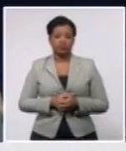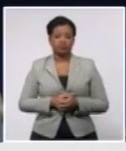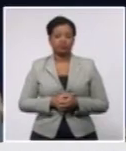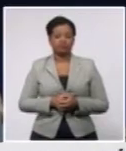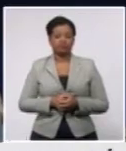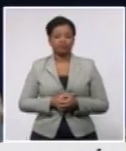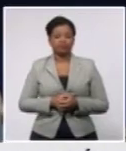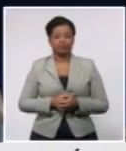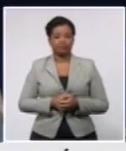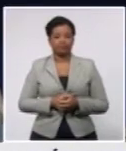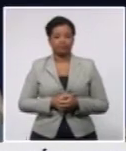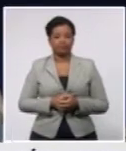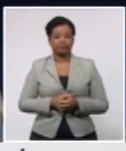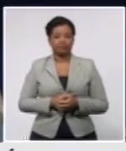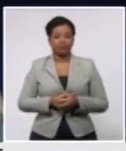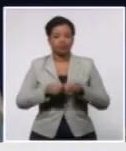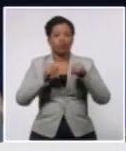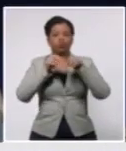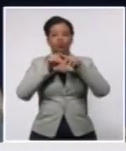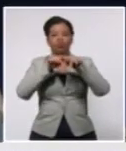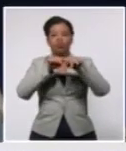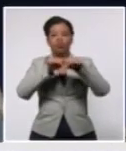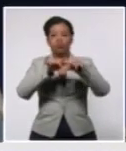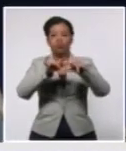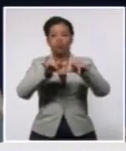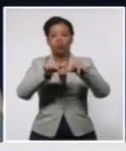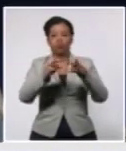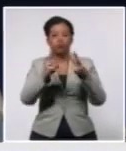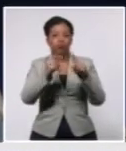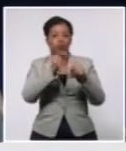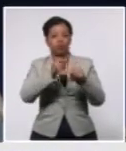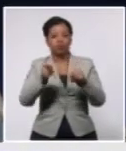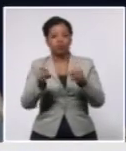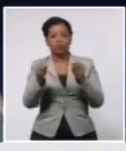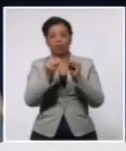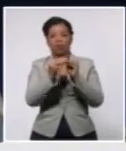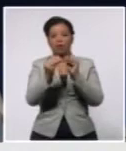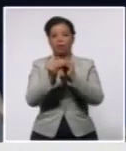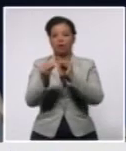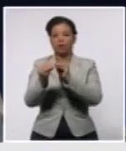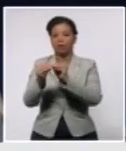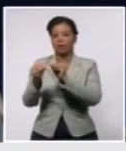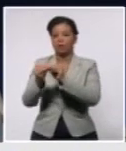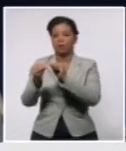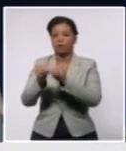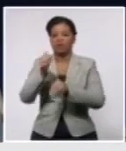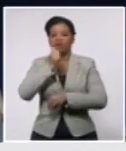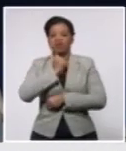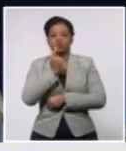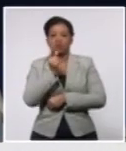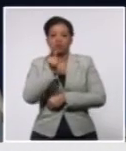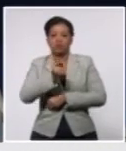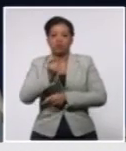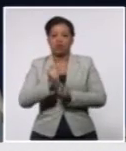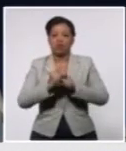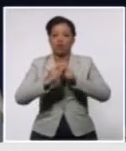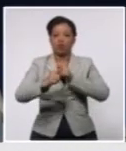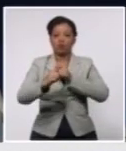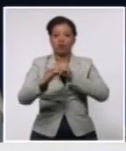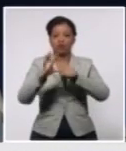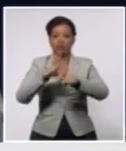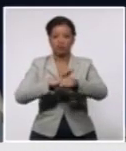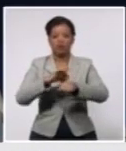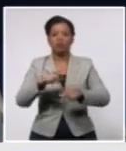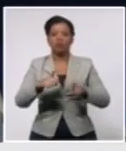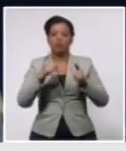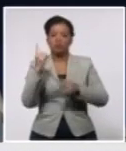this requirement. In terms of the active cases, the amount of admitted cases, it is considered that during the